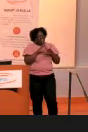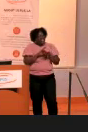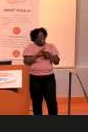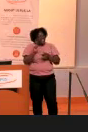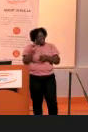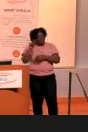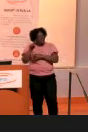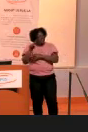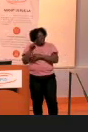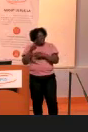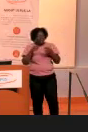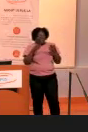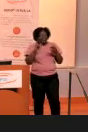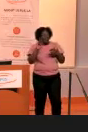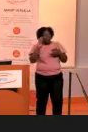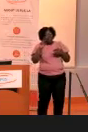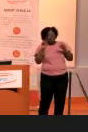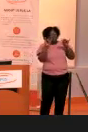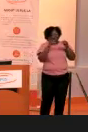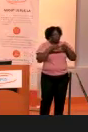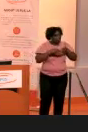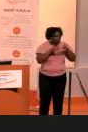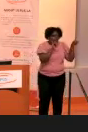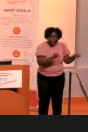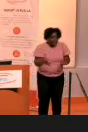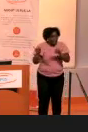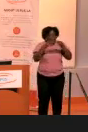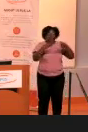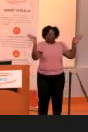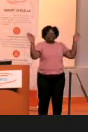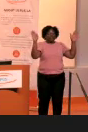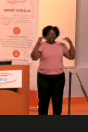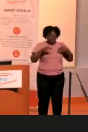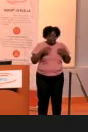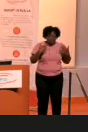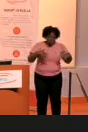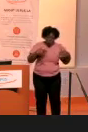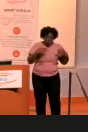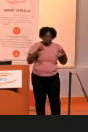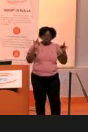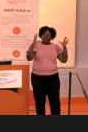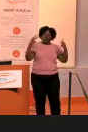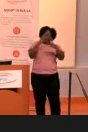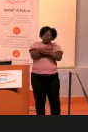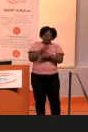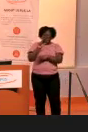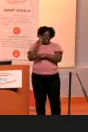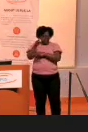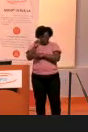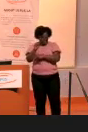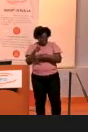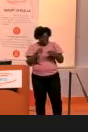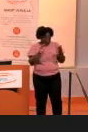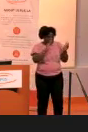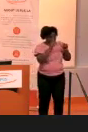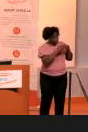IBS is common in general. I don't know if I've seen any data that it's more common in lupus than in the general